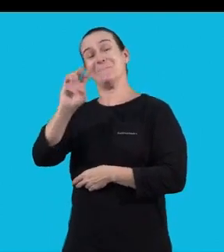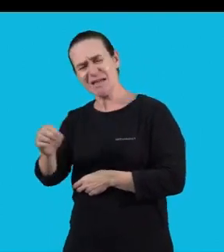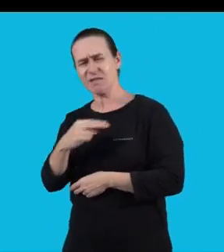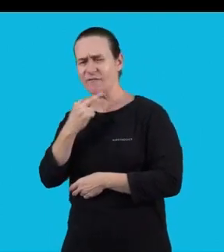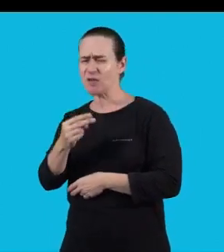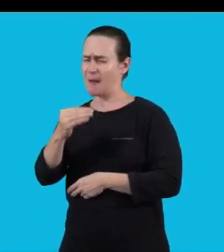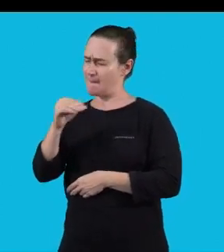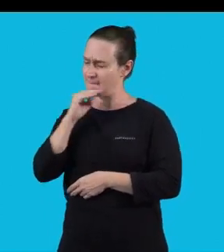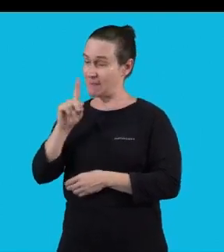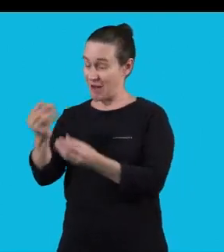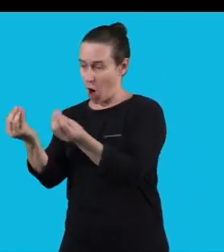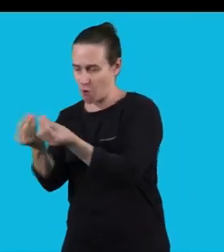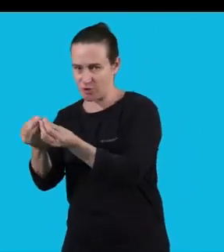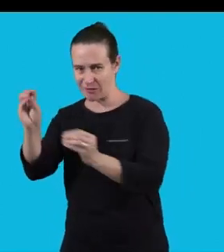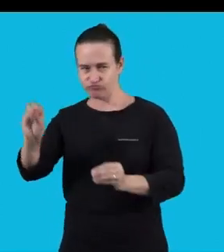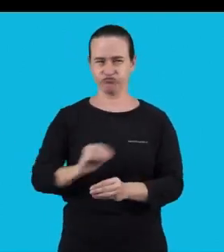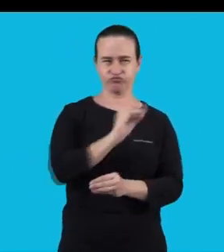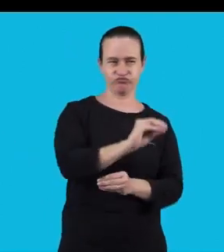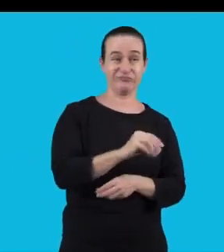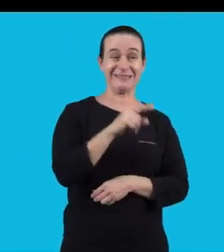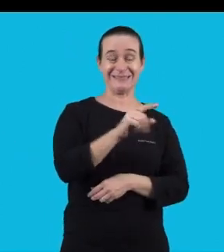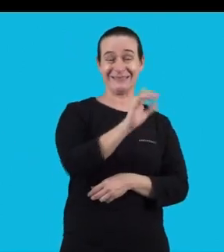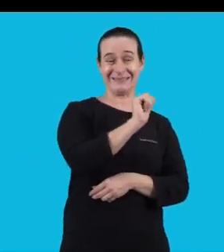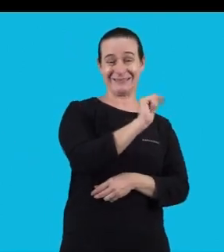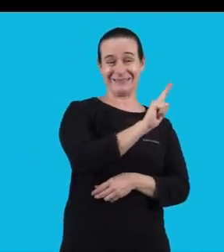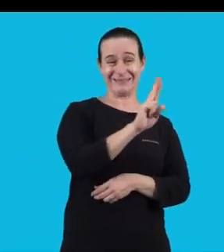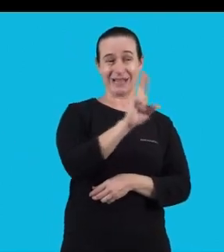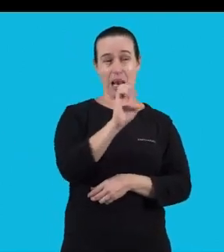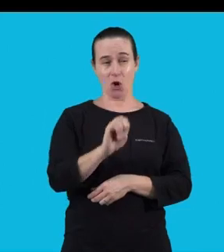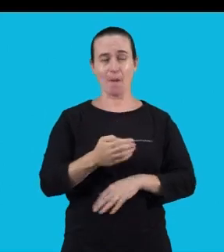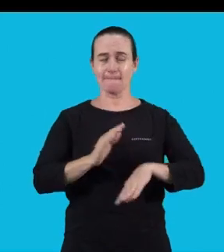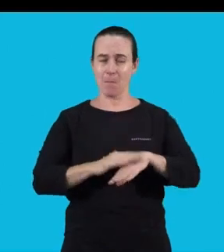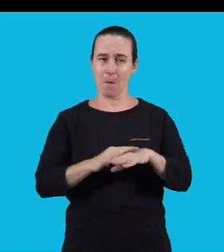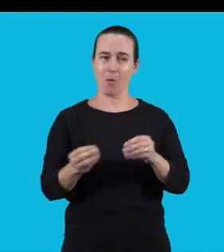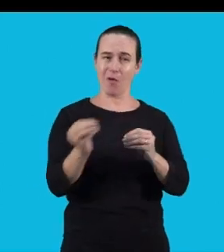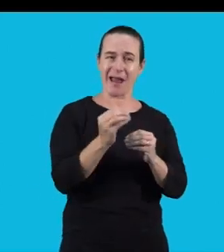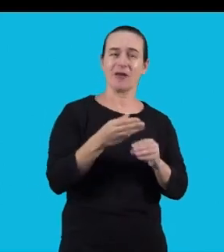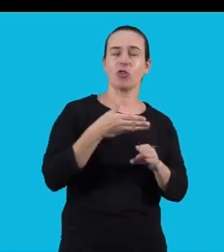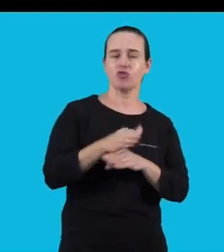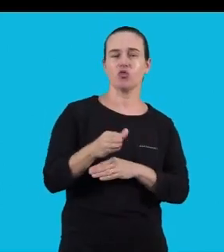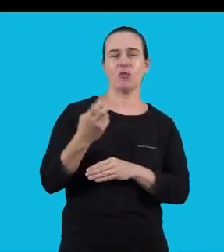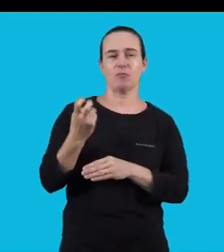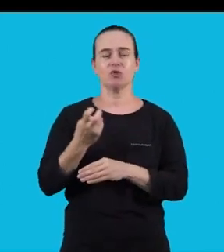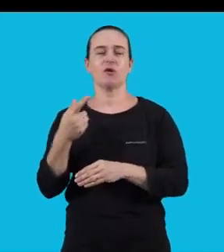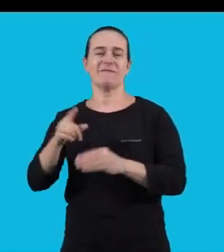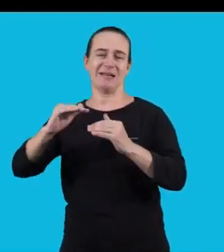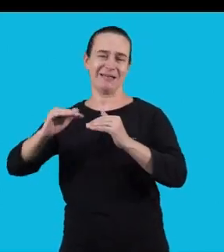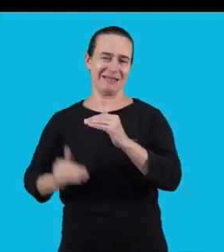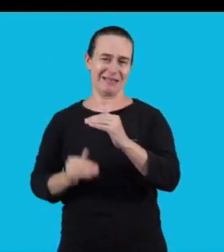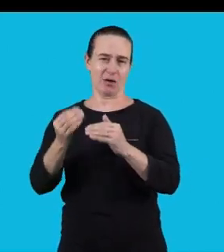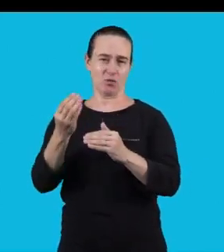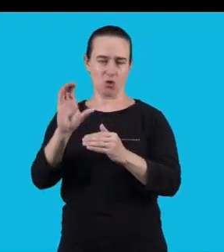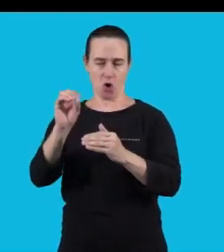object. So the allure is further added to by the pursuit of discount